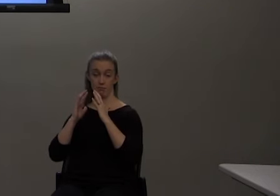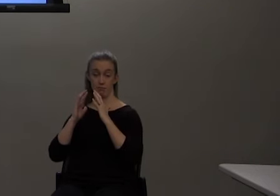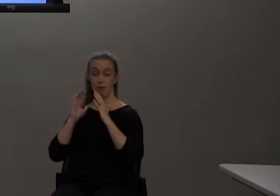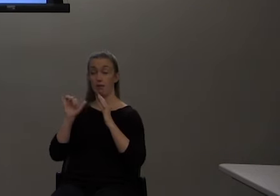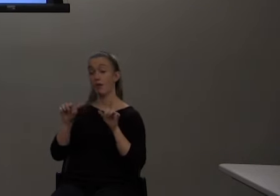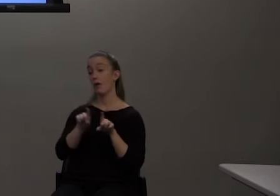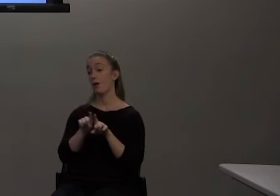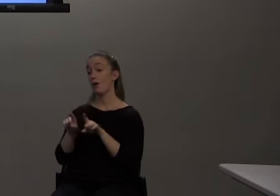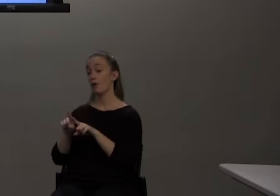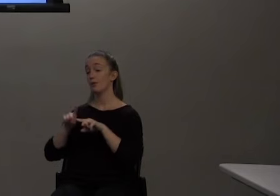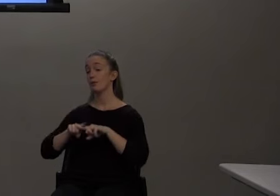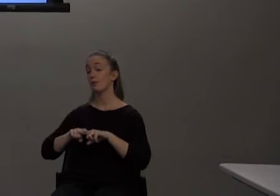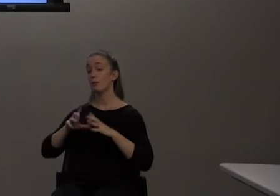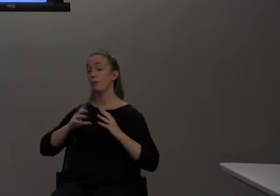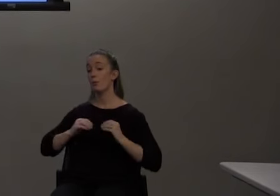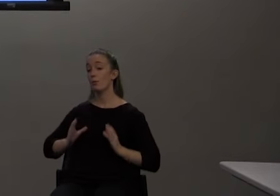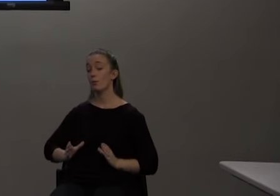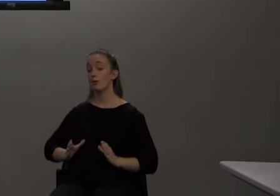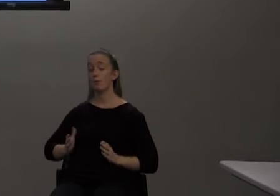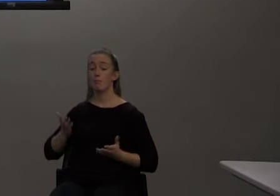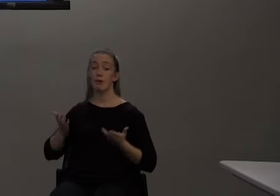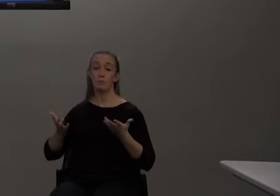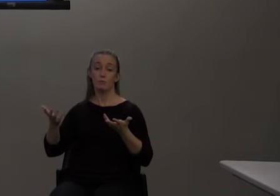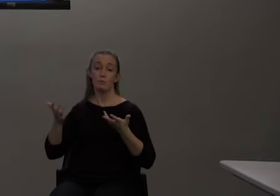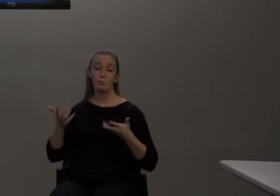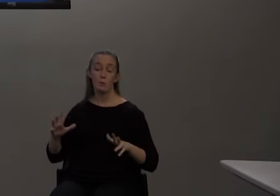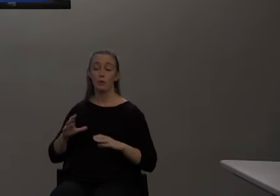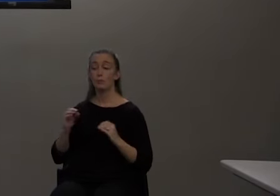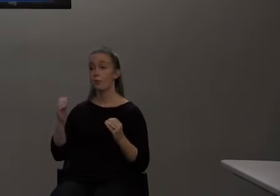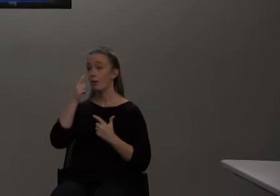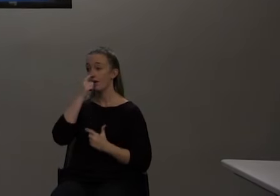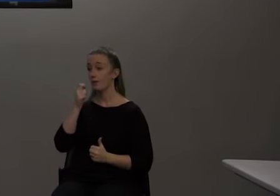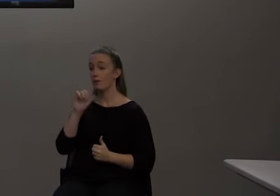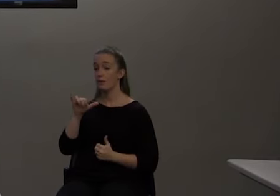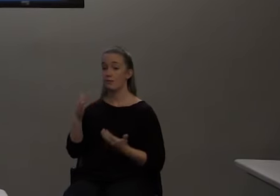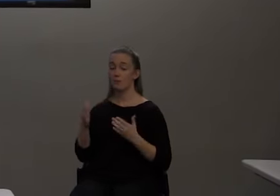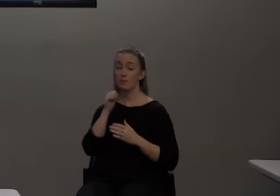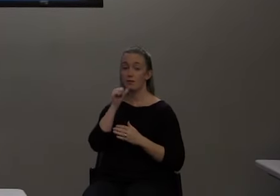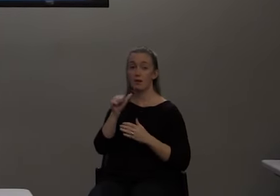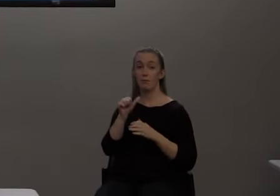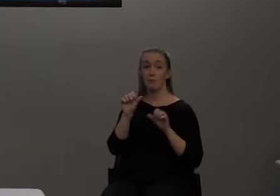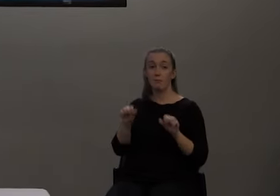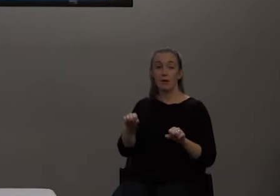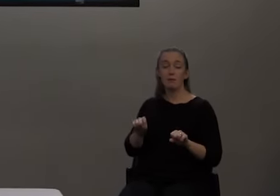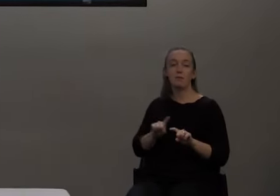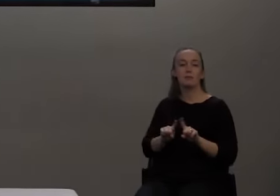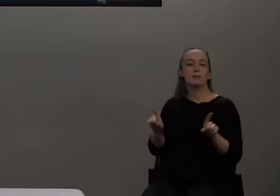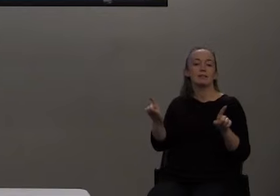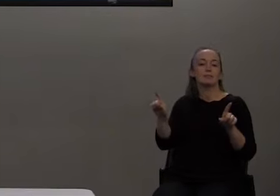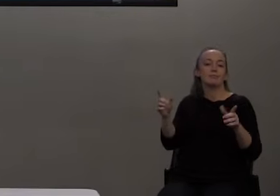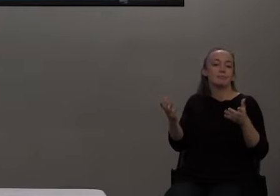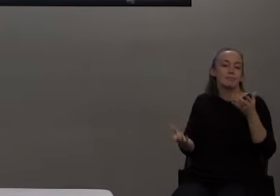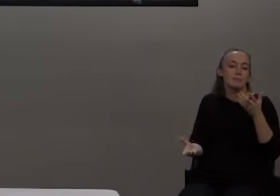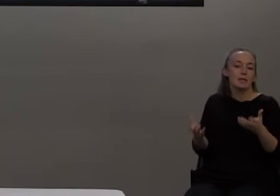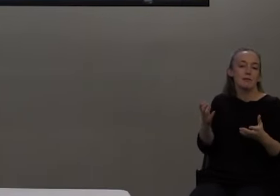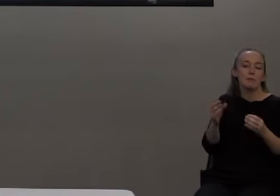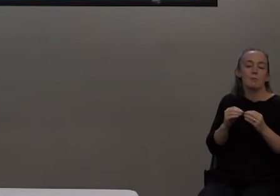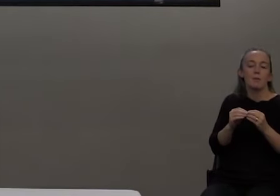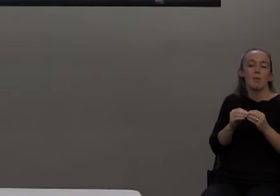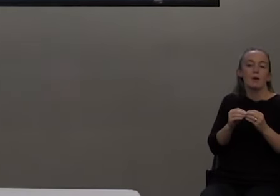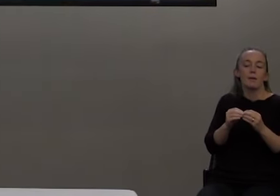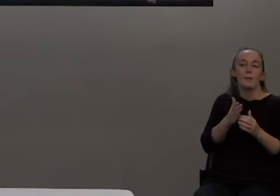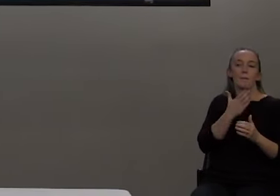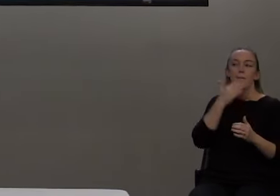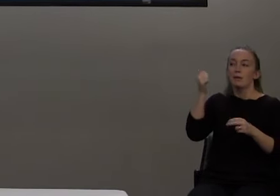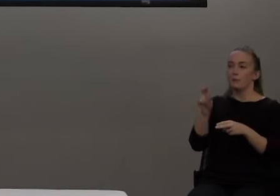upon the owner. They may not want to do that. They may have no interest in that. And so that may not be on the table, but there is also the potential that there may be a higher and better use for